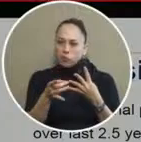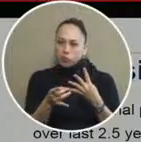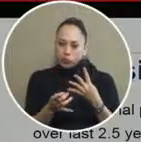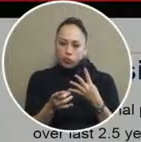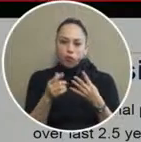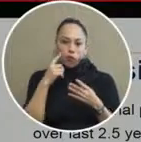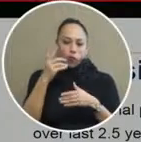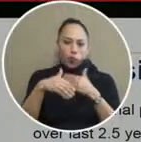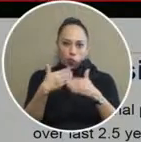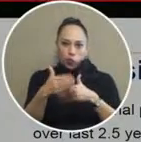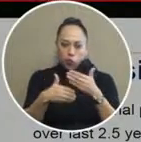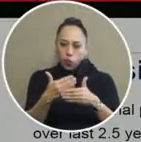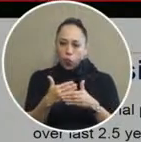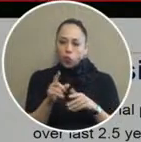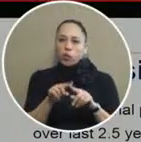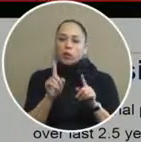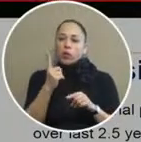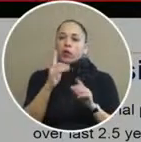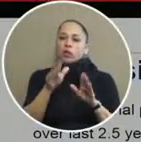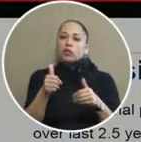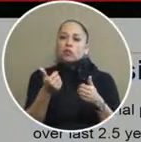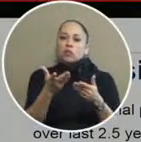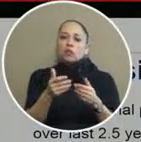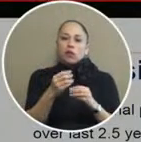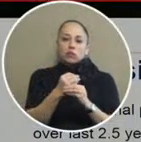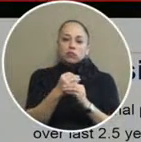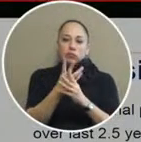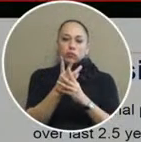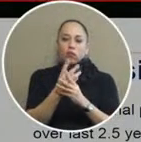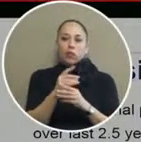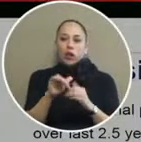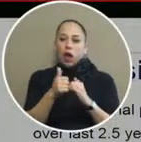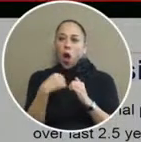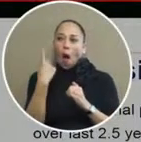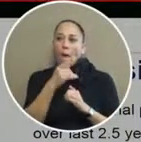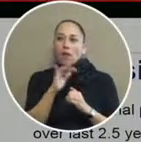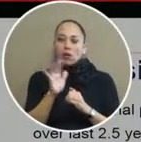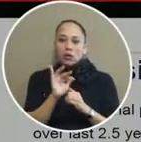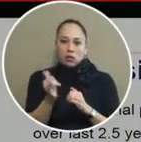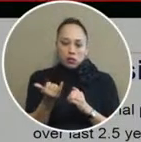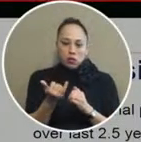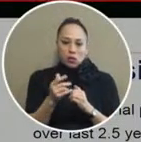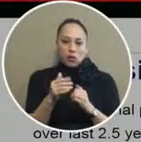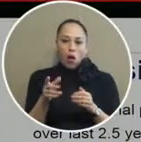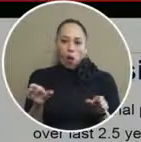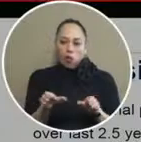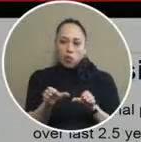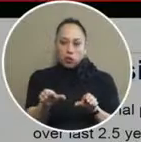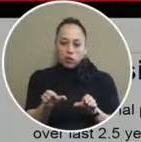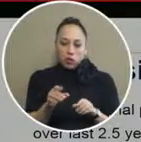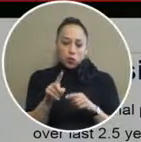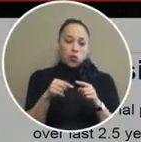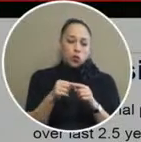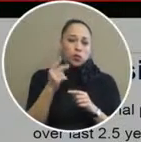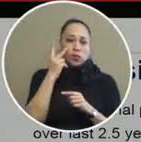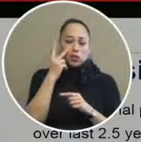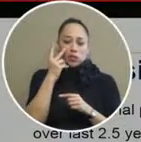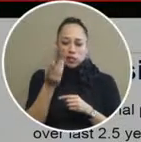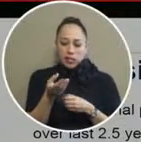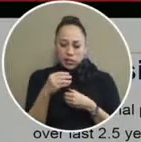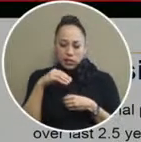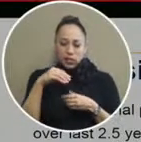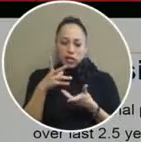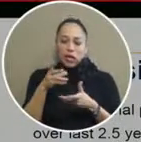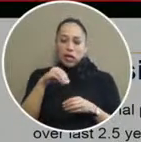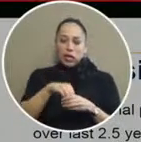career progression, but wanted just to provide a quick snapshot of what that looks like in terms of recent years and recent activity. So when we look at internal